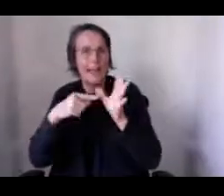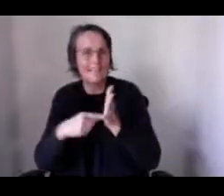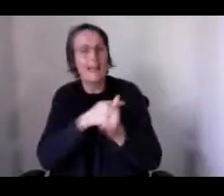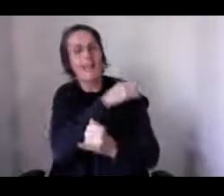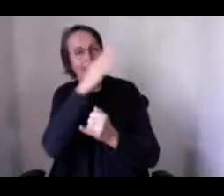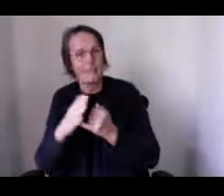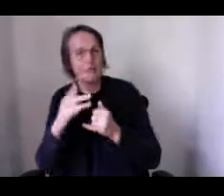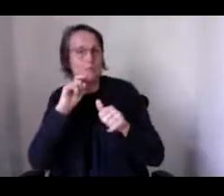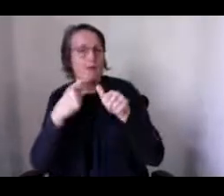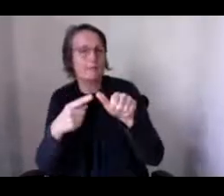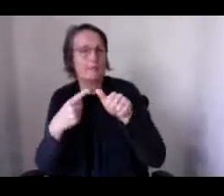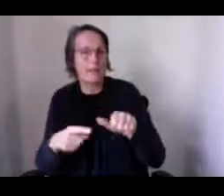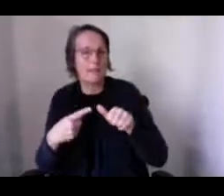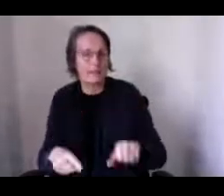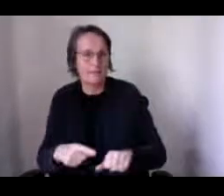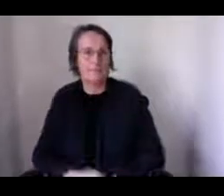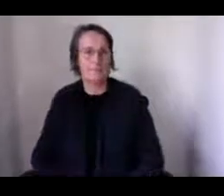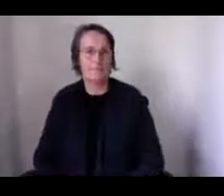please, Kartika.